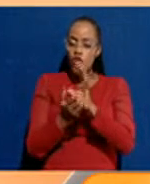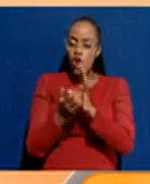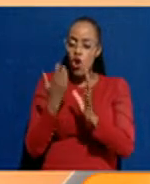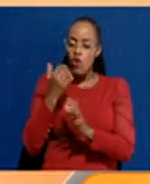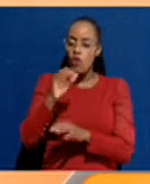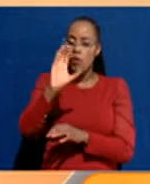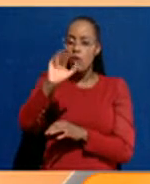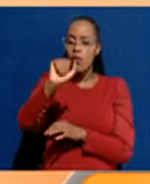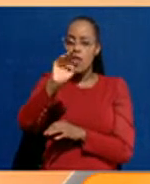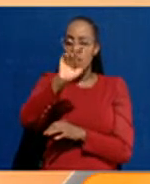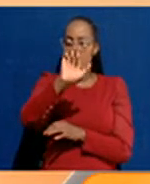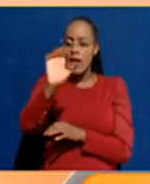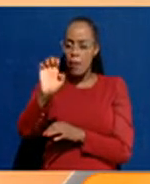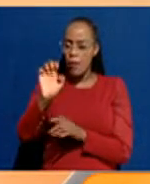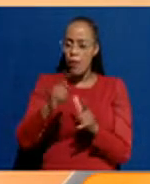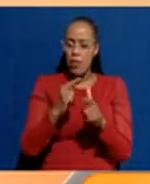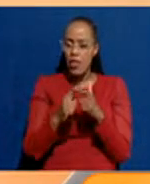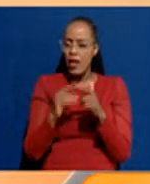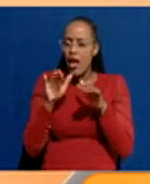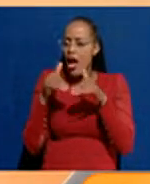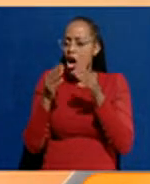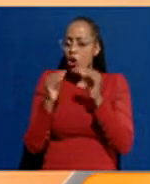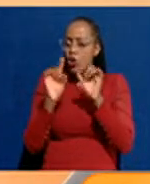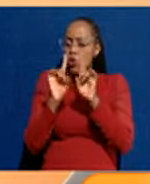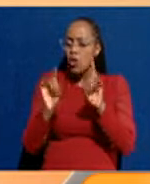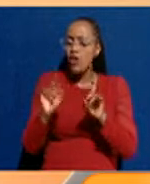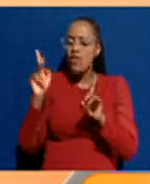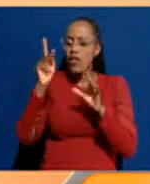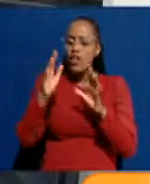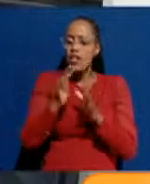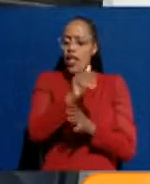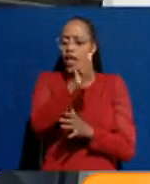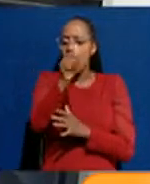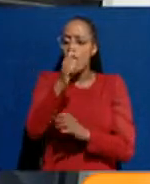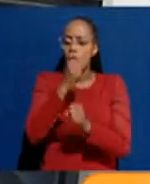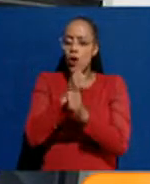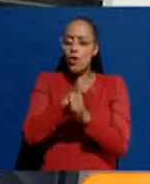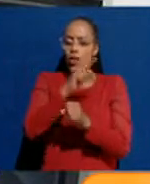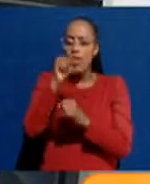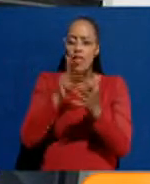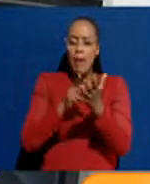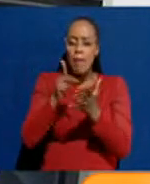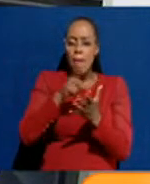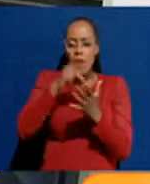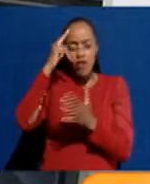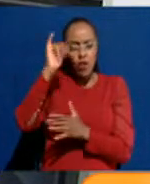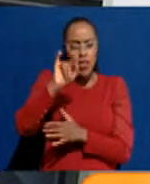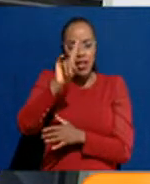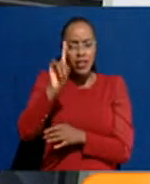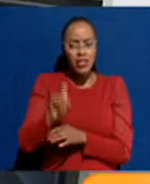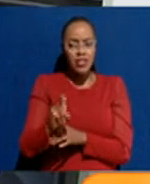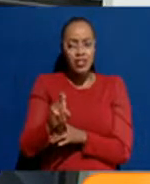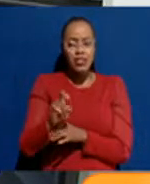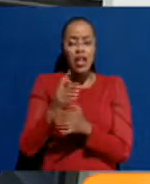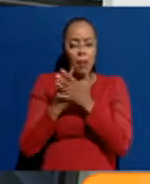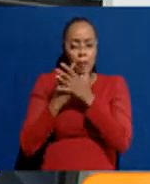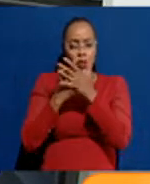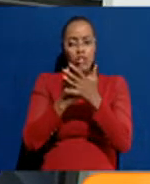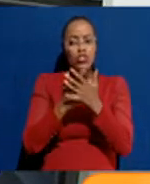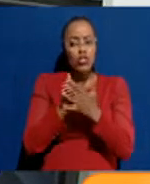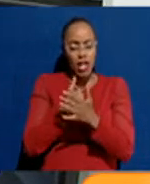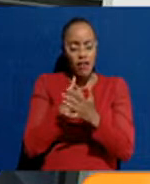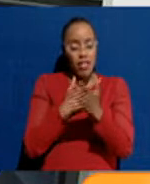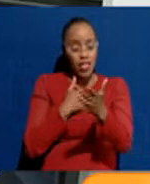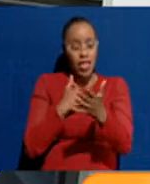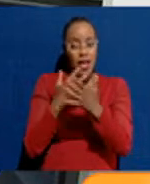and that's it. I mean, so for how long are Kenyans, the rest of Kenyans who are doing the right thing, going to pay for it? No, there was a prosecution. There was actually a